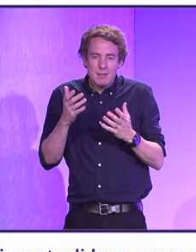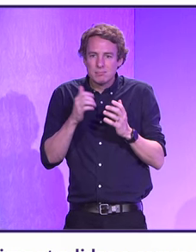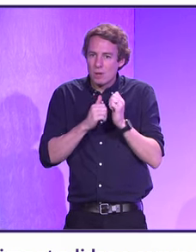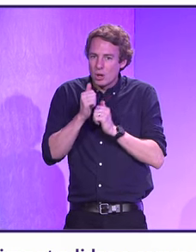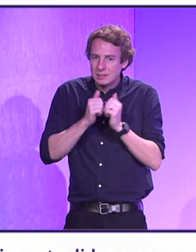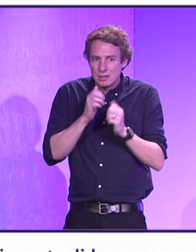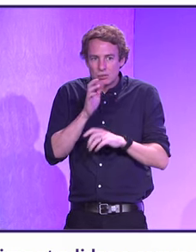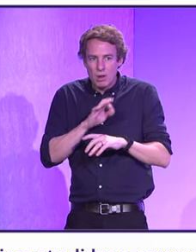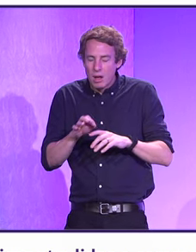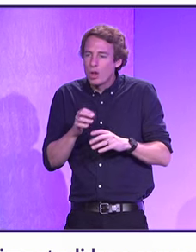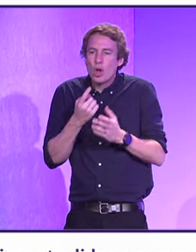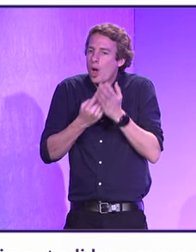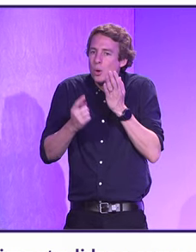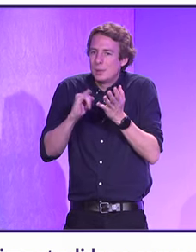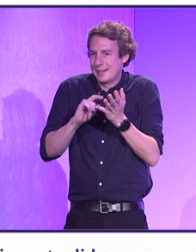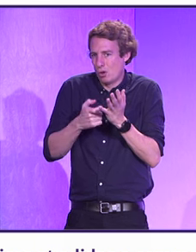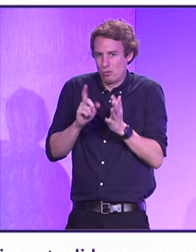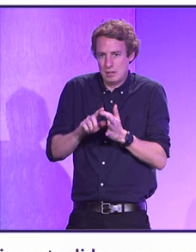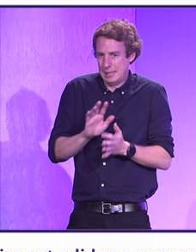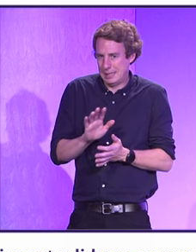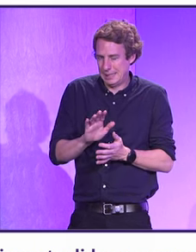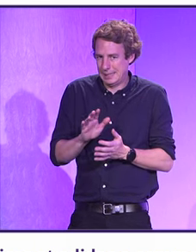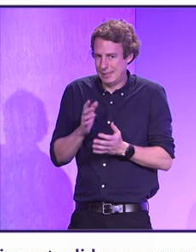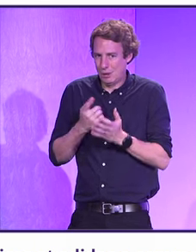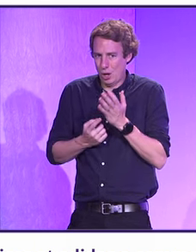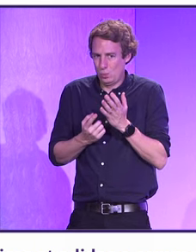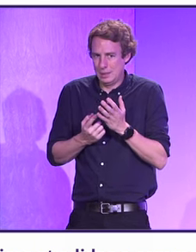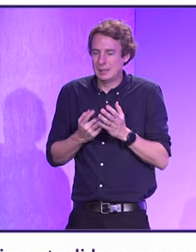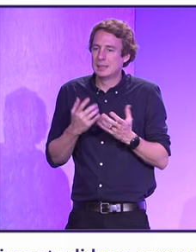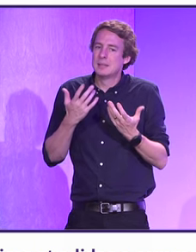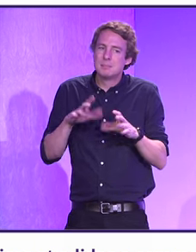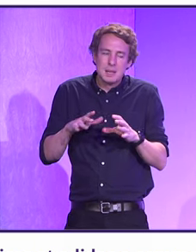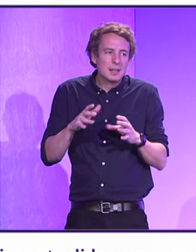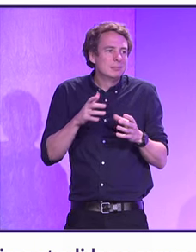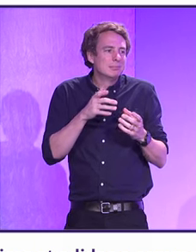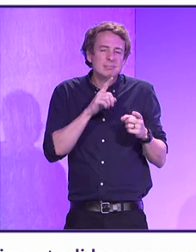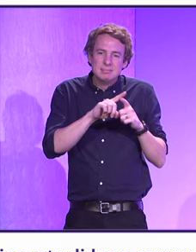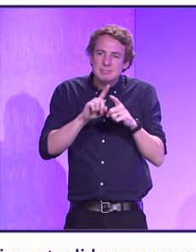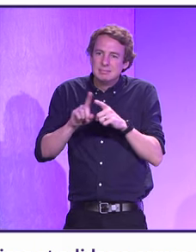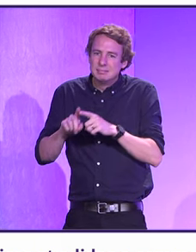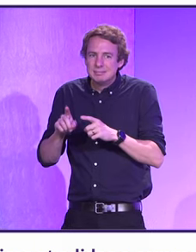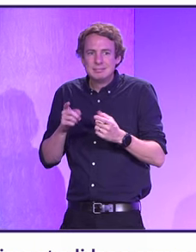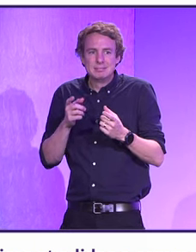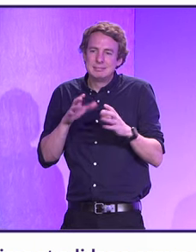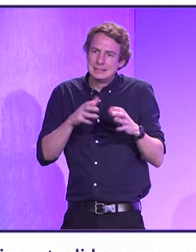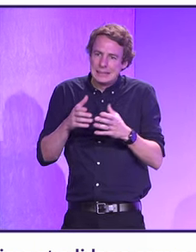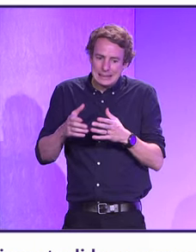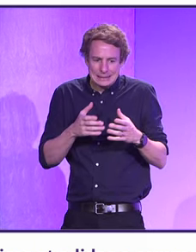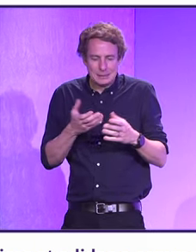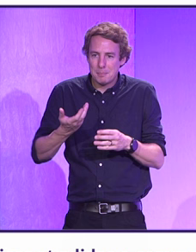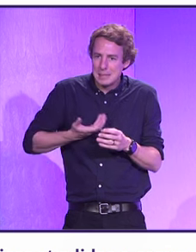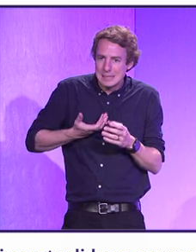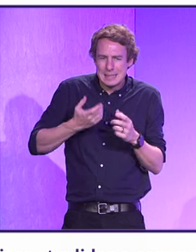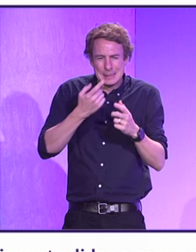the details. Obviously, this was not an SRE-only decision. It was architecture team, tech leads, SRE, so